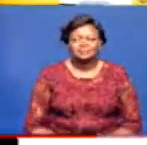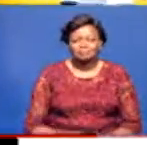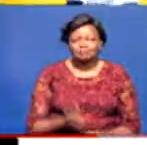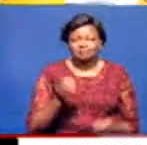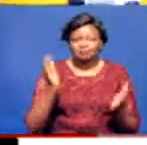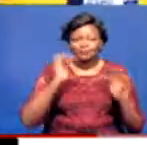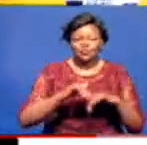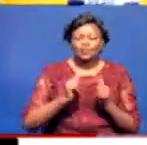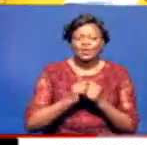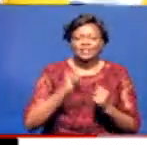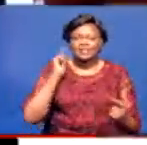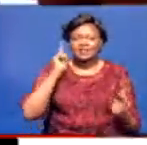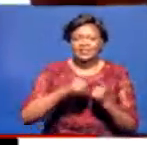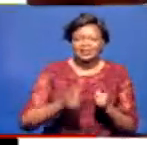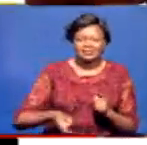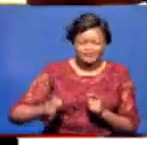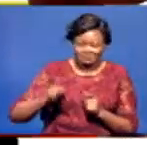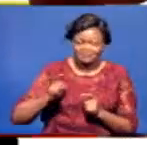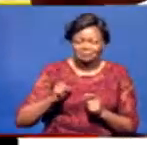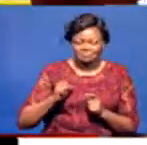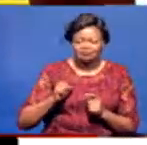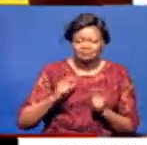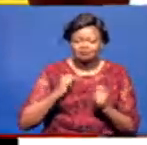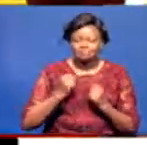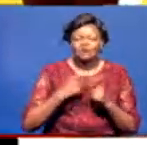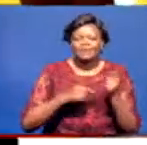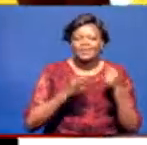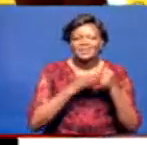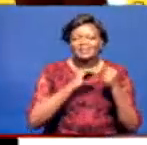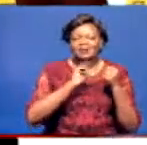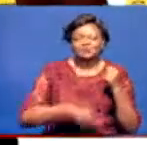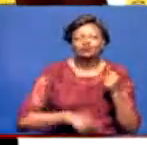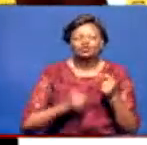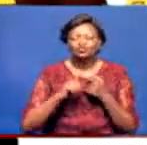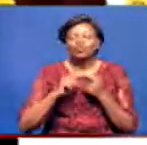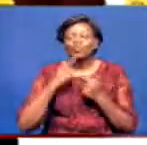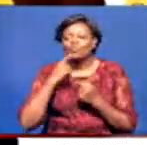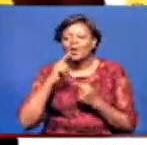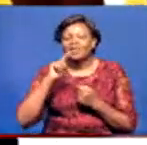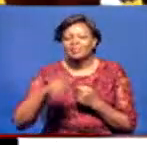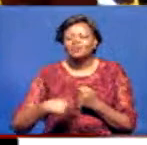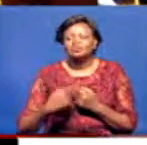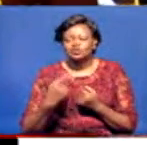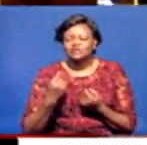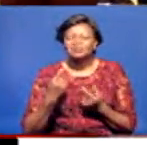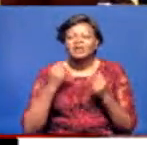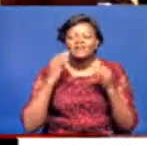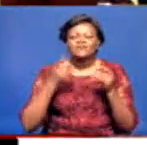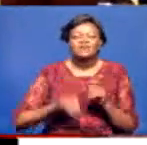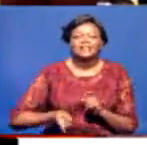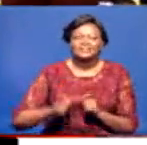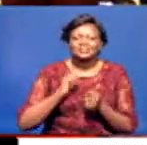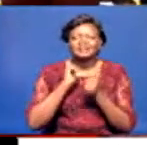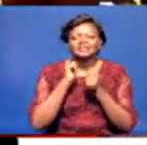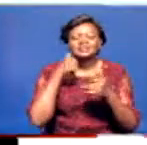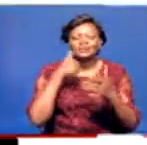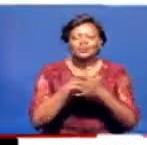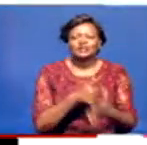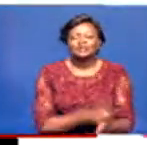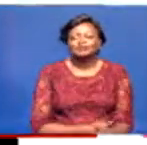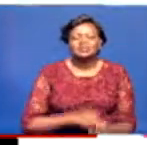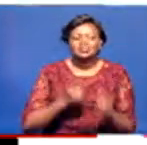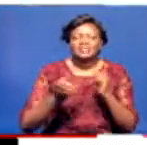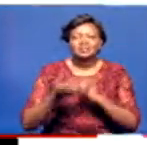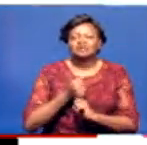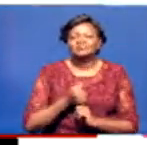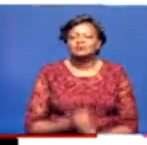an intended increase in prize money from 80,000 shillings to 100,000 shillings if an increase in sponsorship is realized. It's